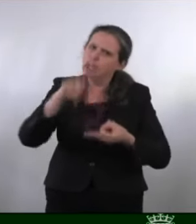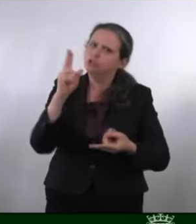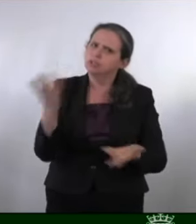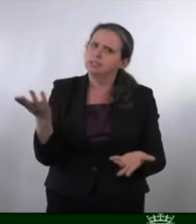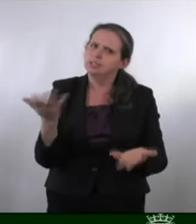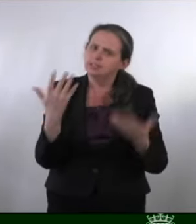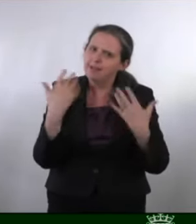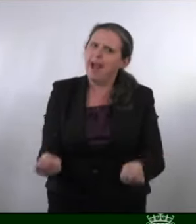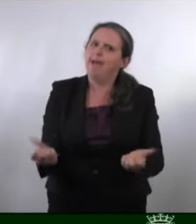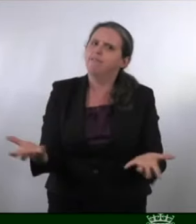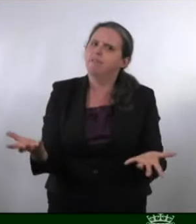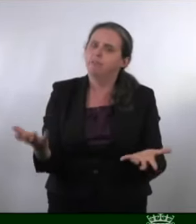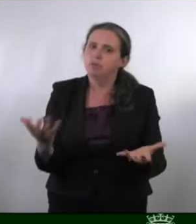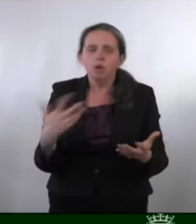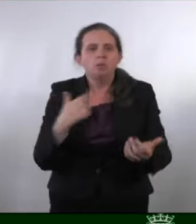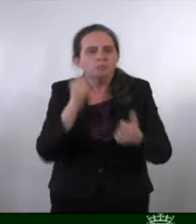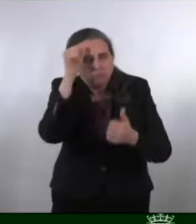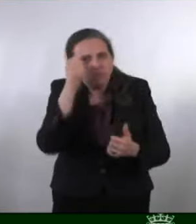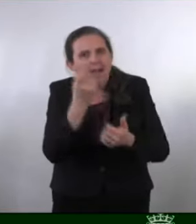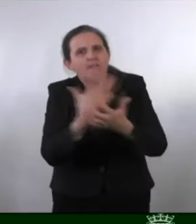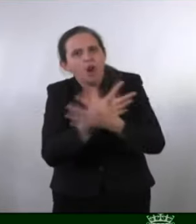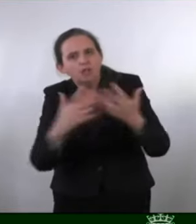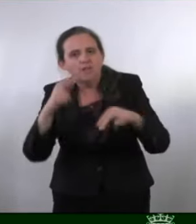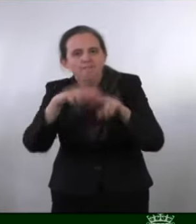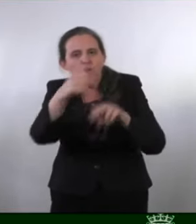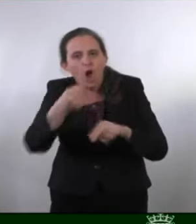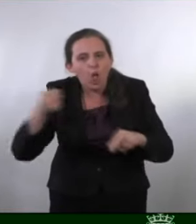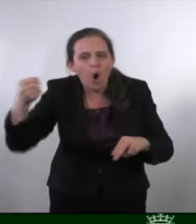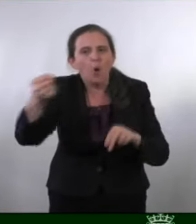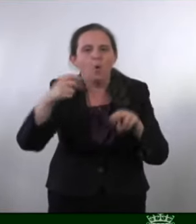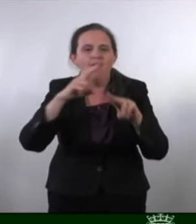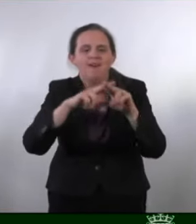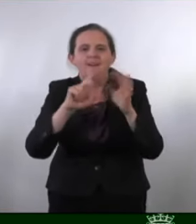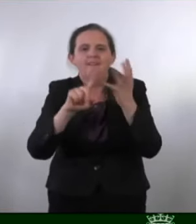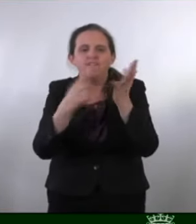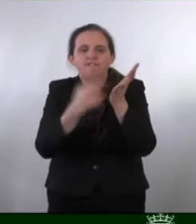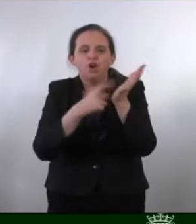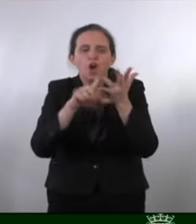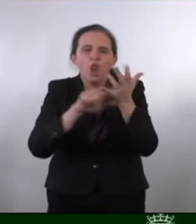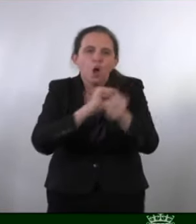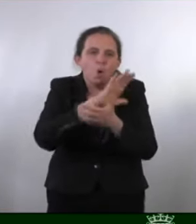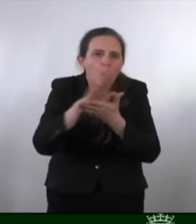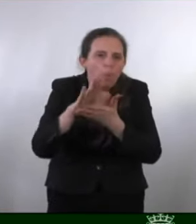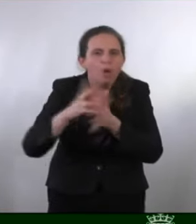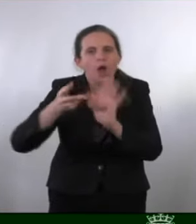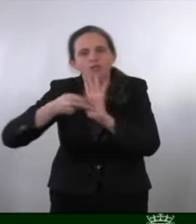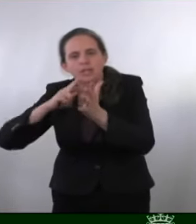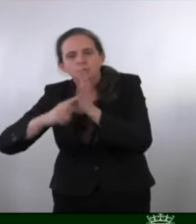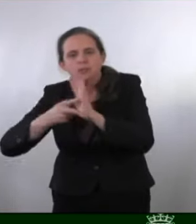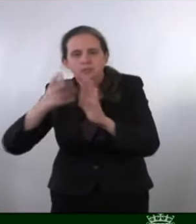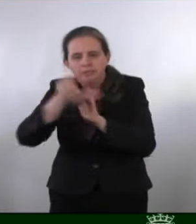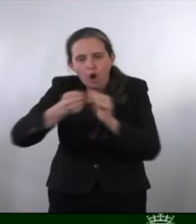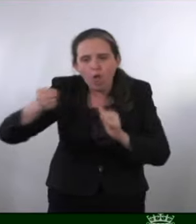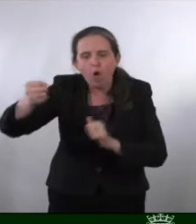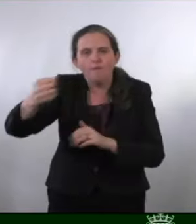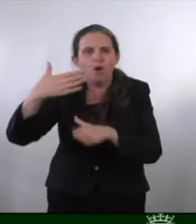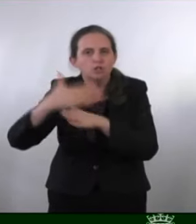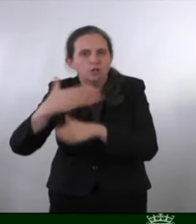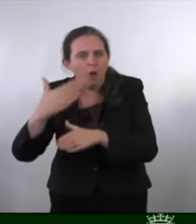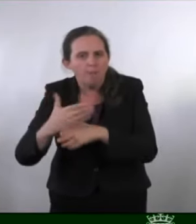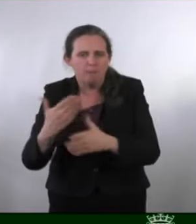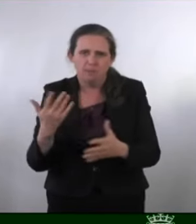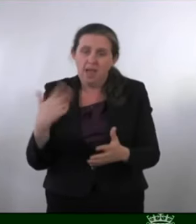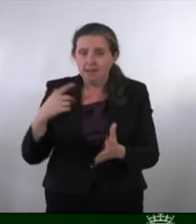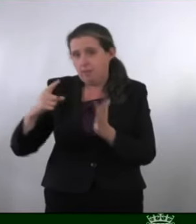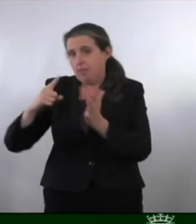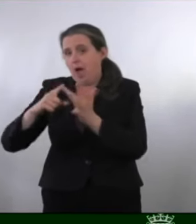the furlough arrangements, a very, very substantial package of financial support that the IMF has described as one of the